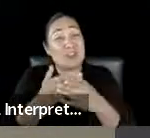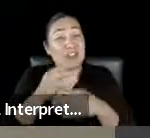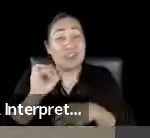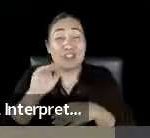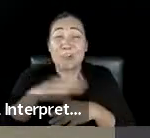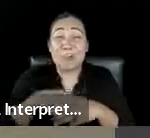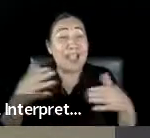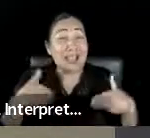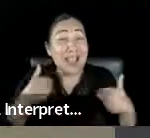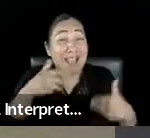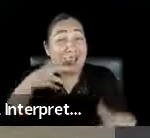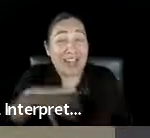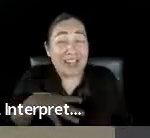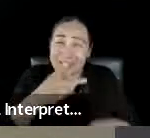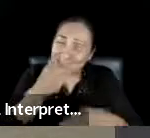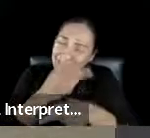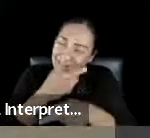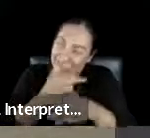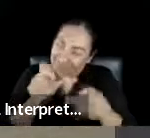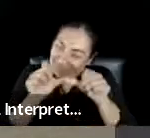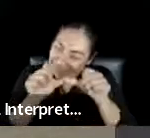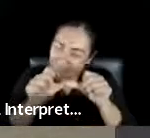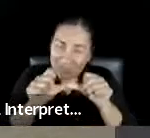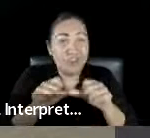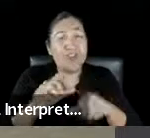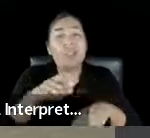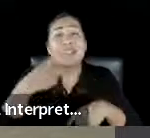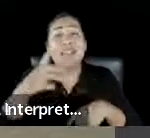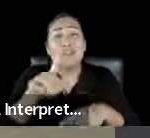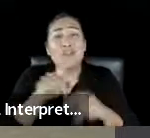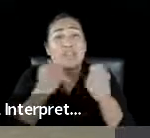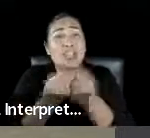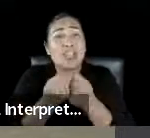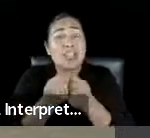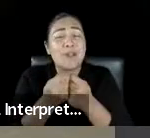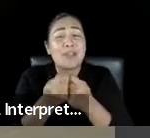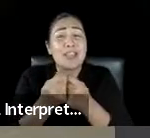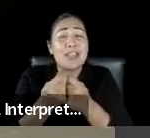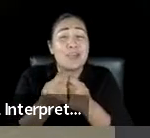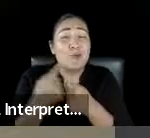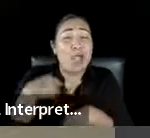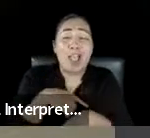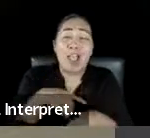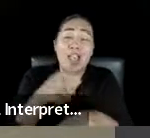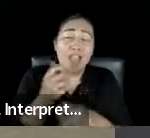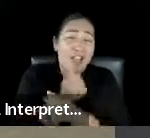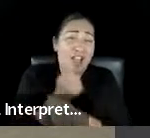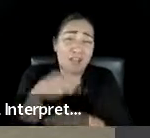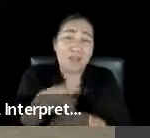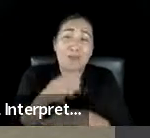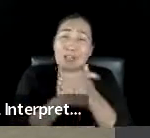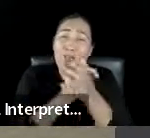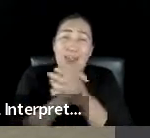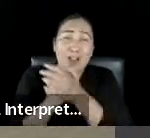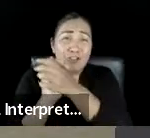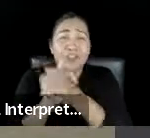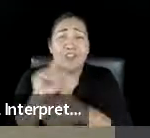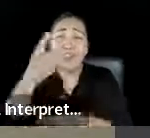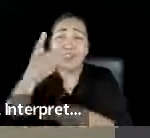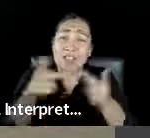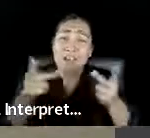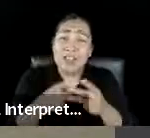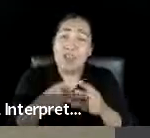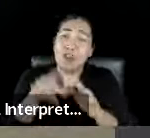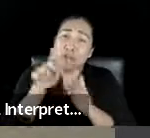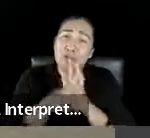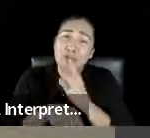take good care and just keep rocking it. Tell all your teammates we love them, we appreciate them, and congratulations, first place suicide prevention. That's amazing. So I